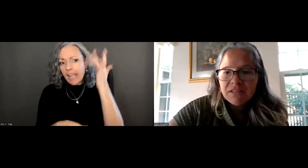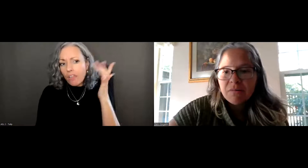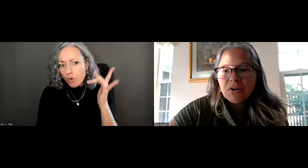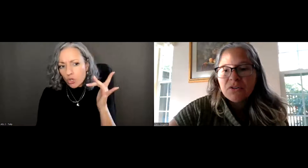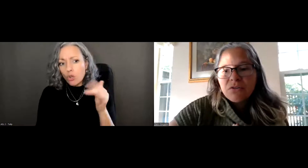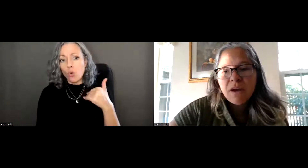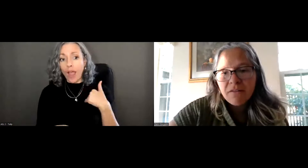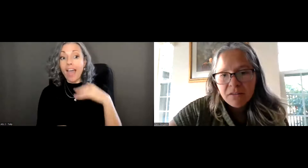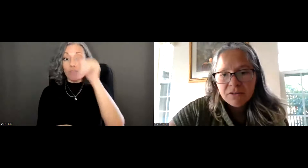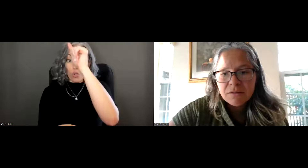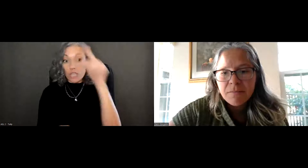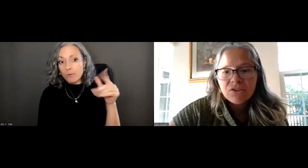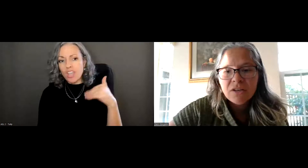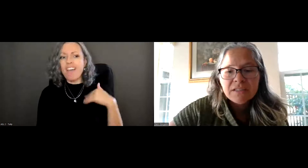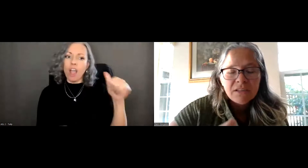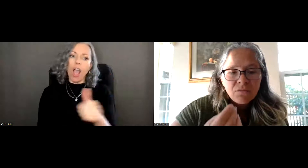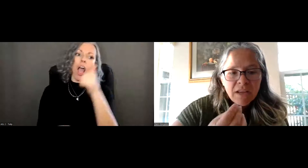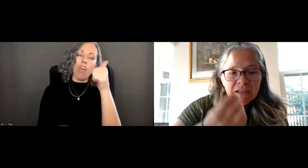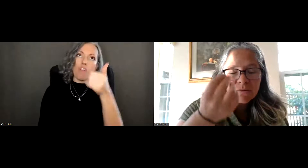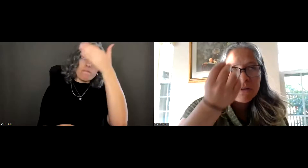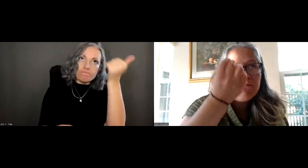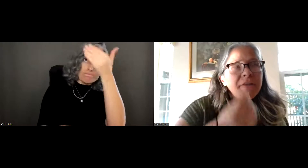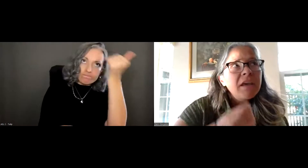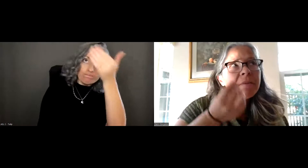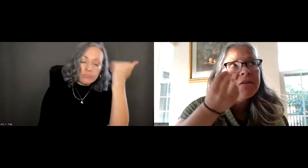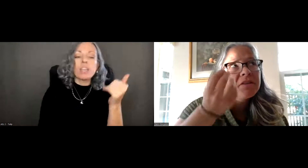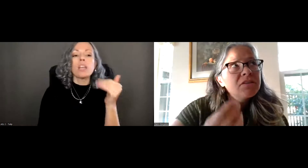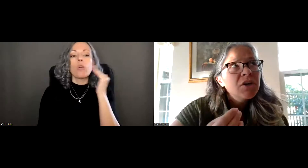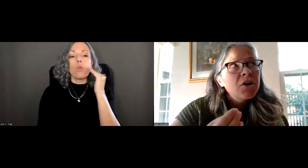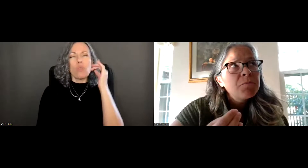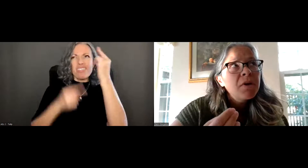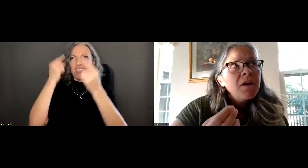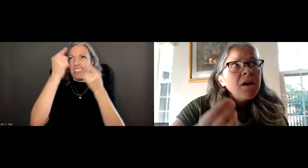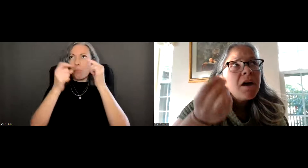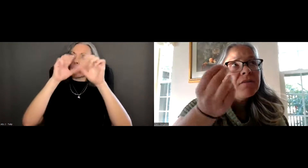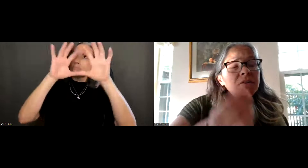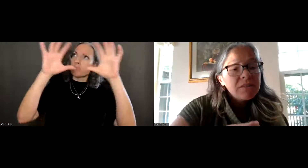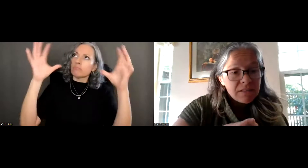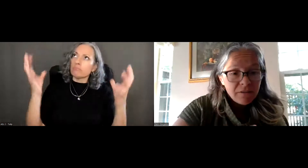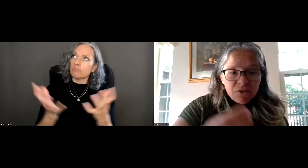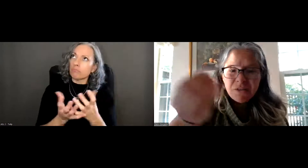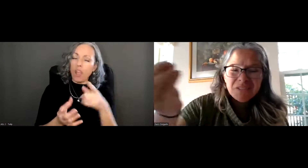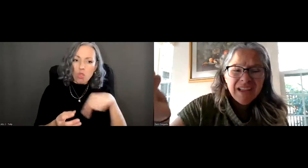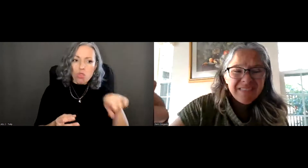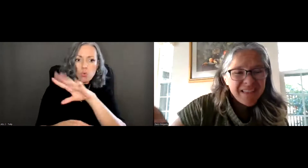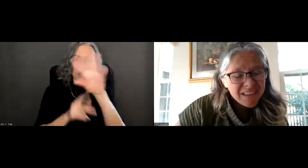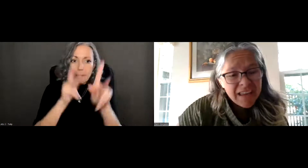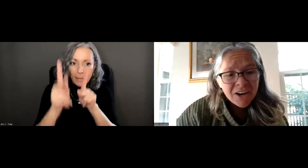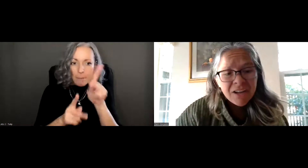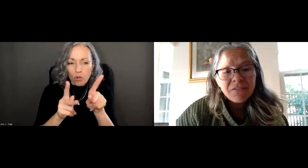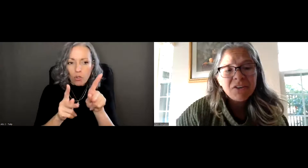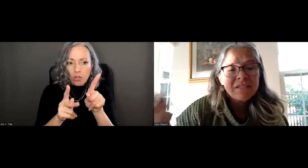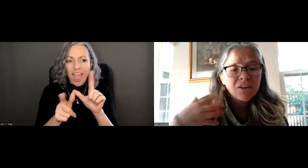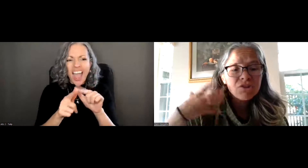have Alzheimer's, who have other dementias. And when you think about the scope of those individuals and then